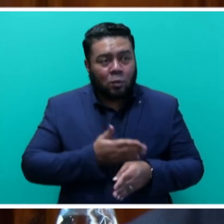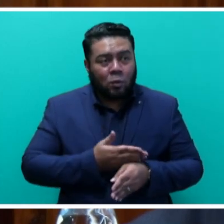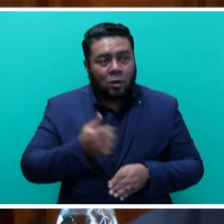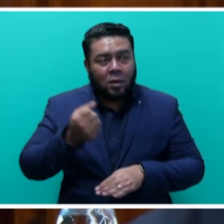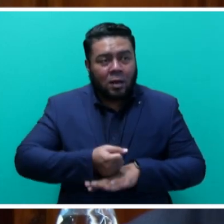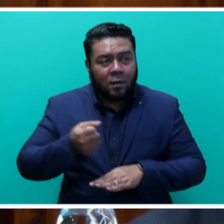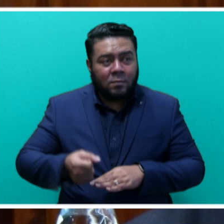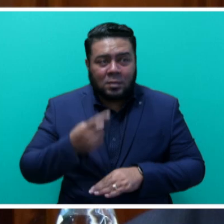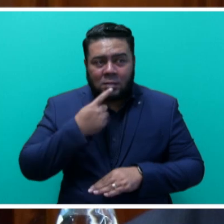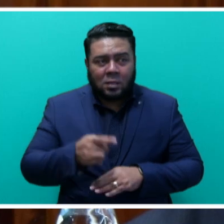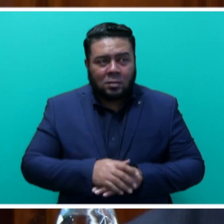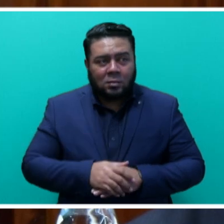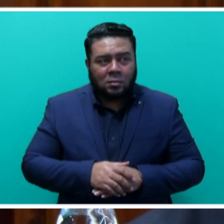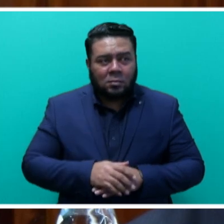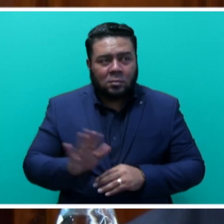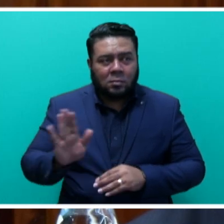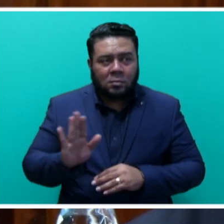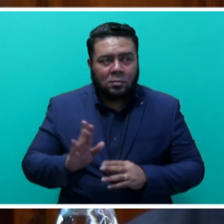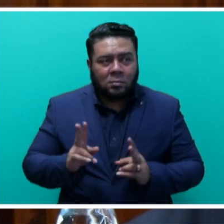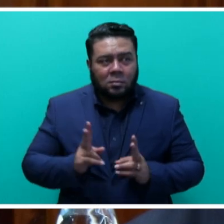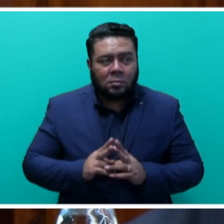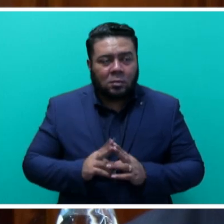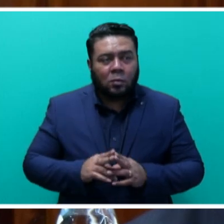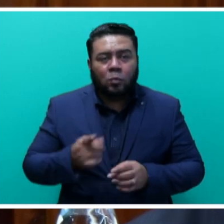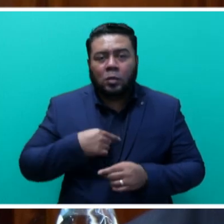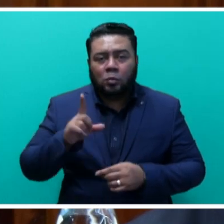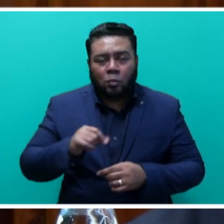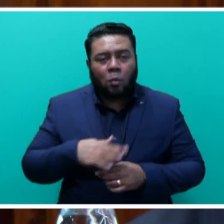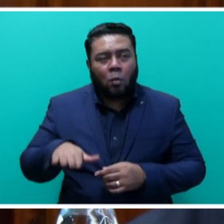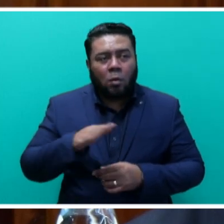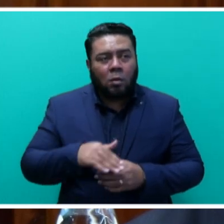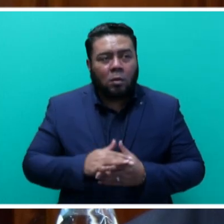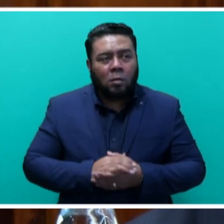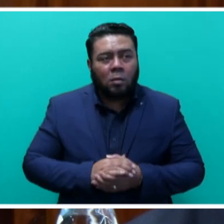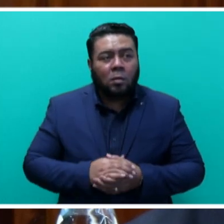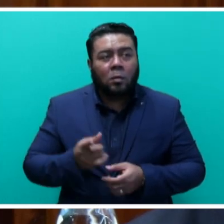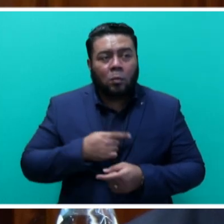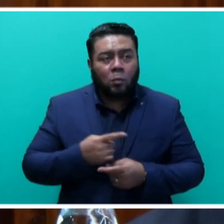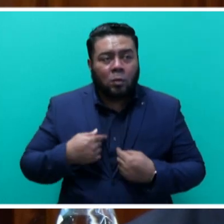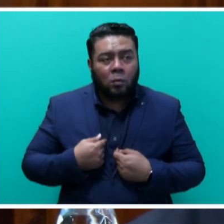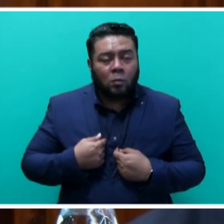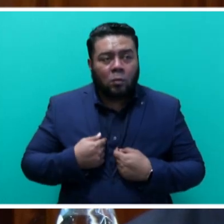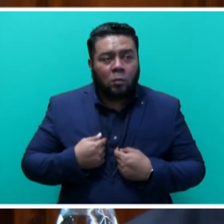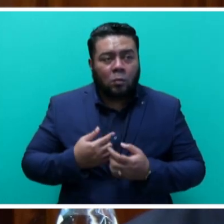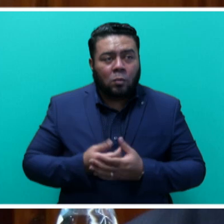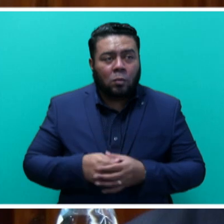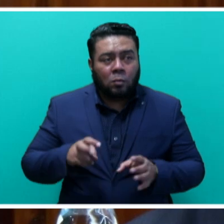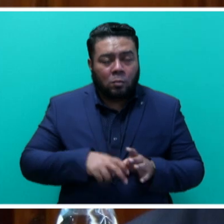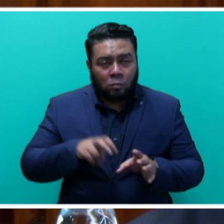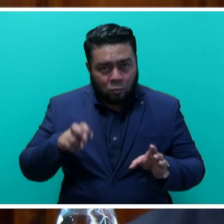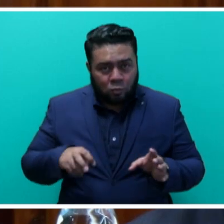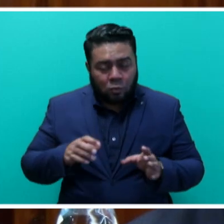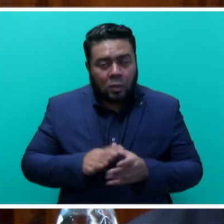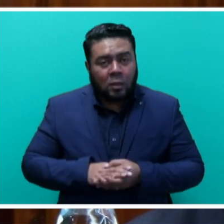said, opposition, you got no role to play in this, we'll do it all. We were boycotting the